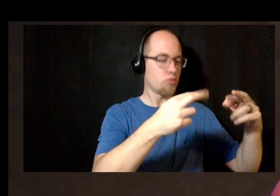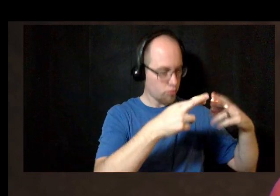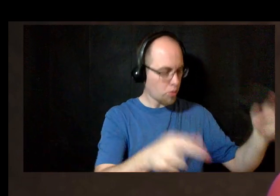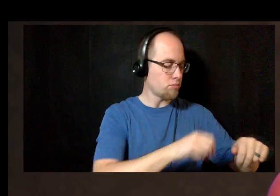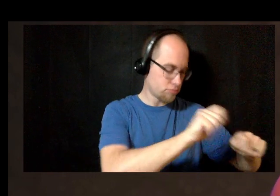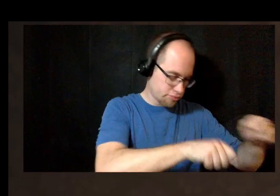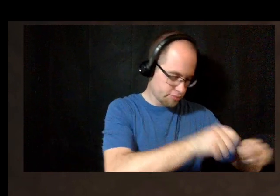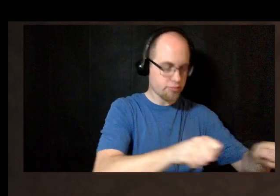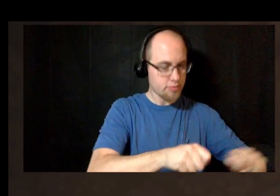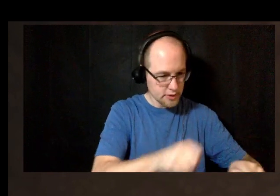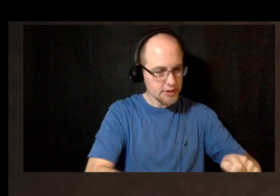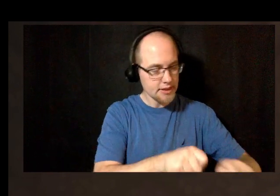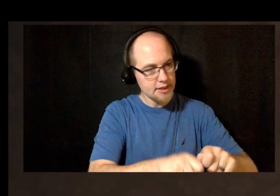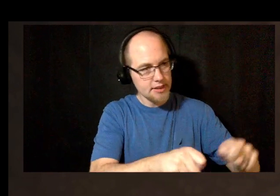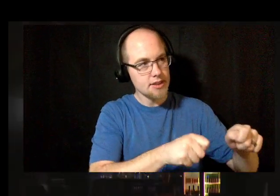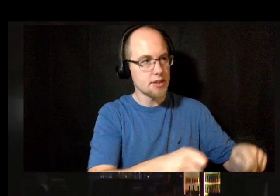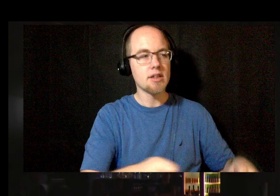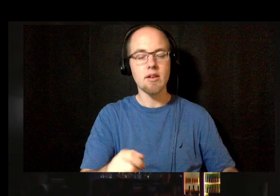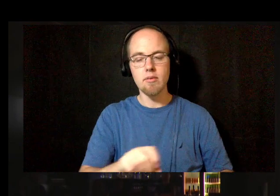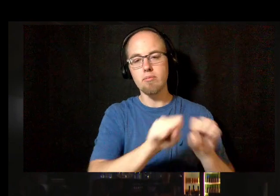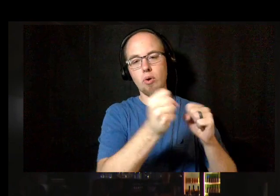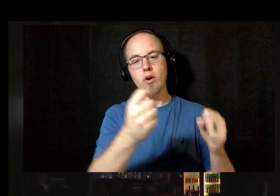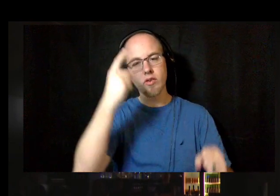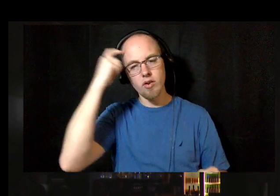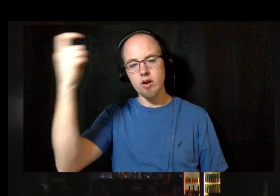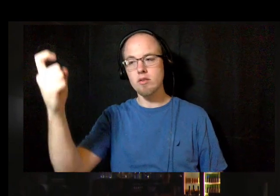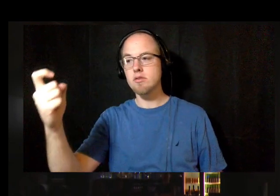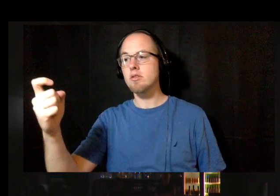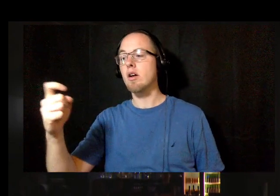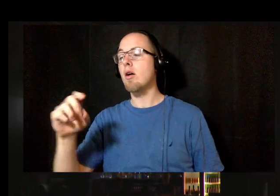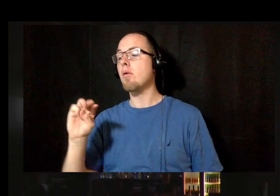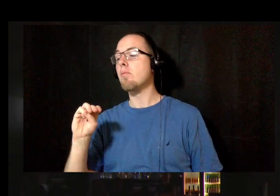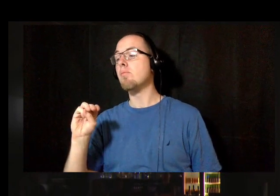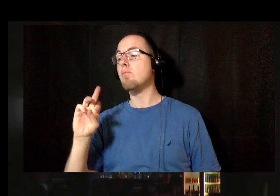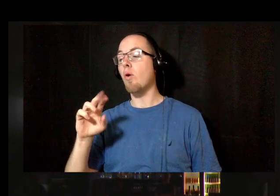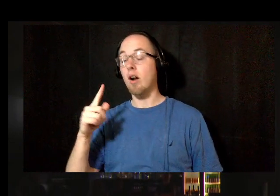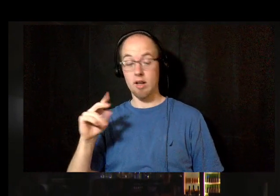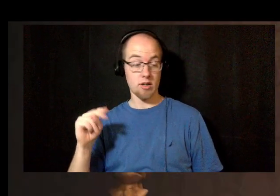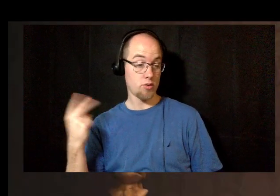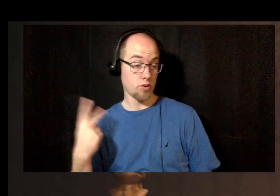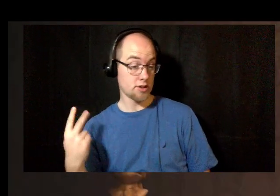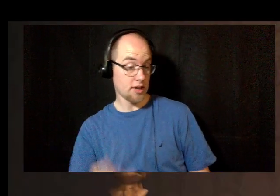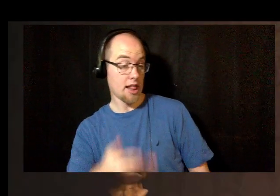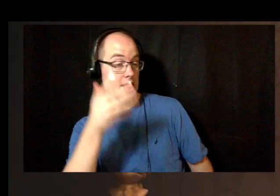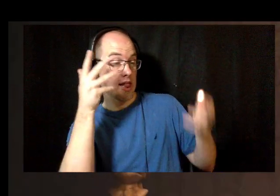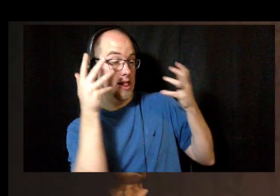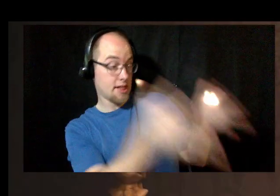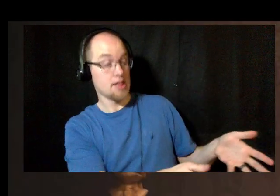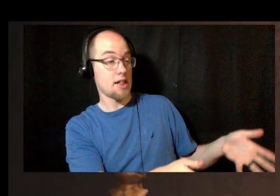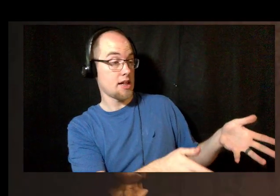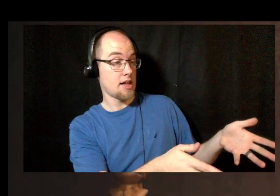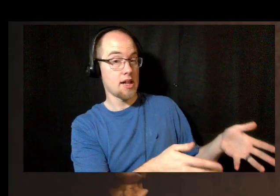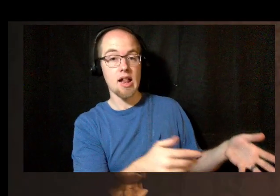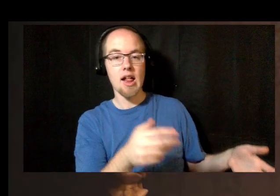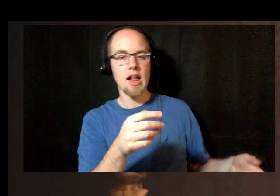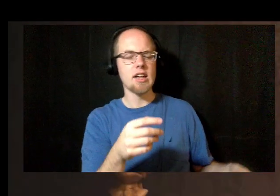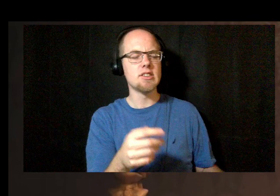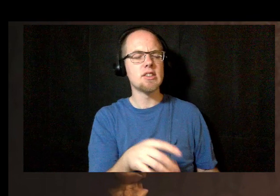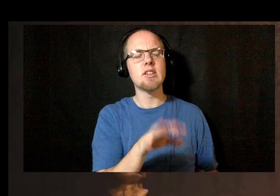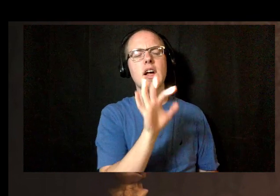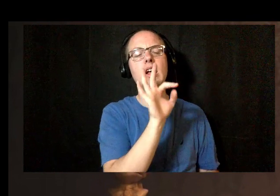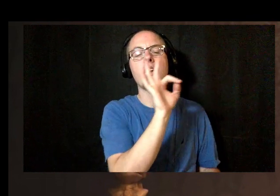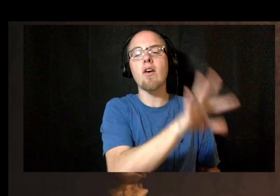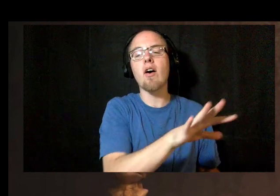dreams. So me and Morgan just fucking left it there. Like a little breadcrumb for his ex-wife to